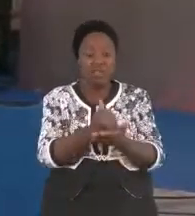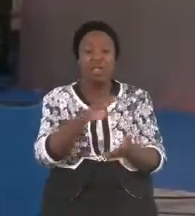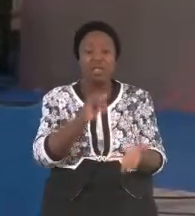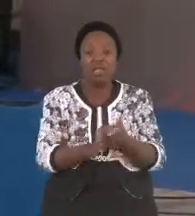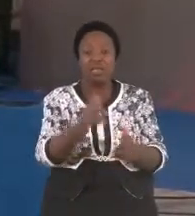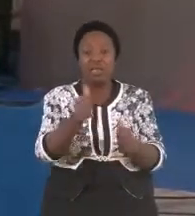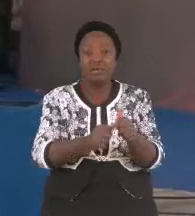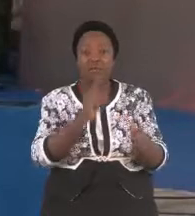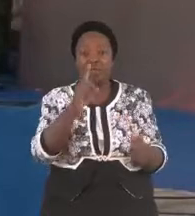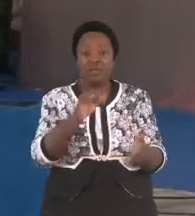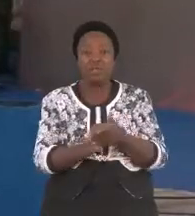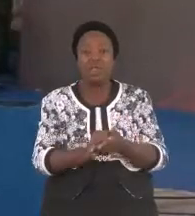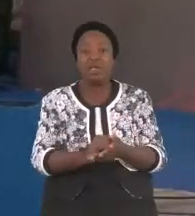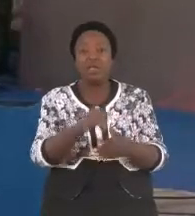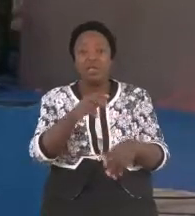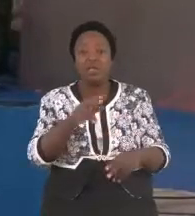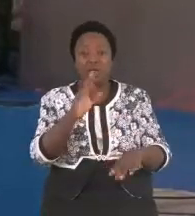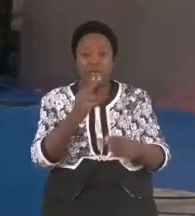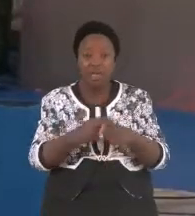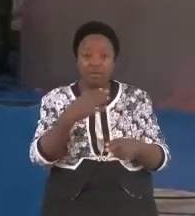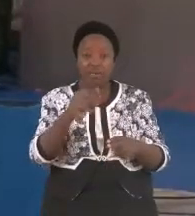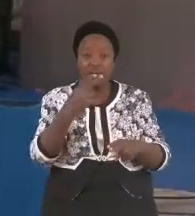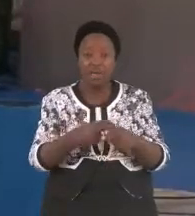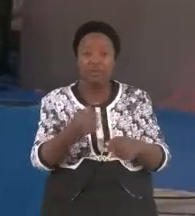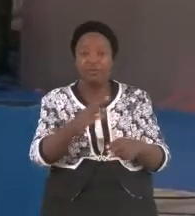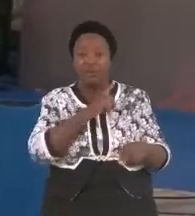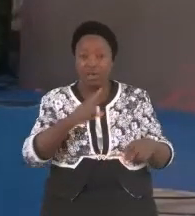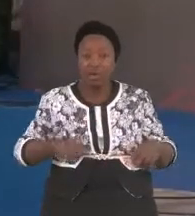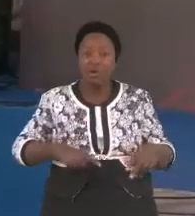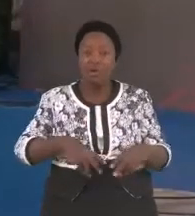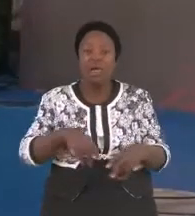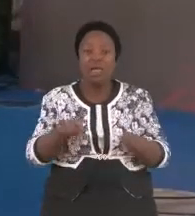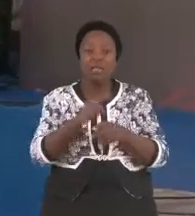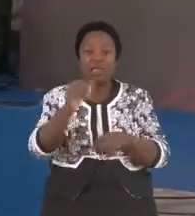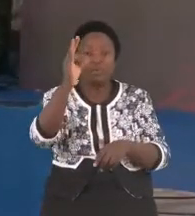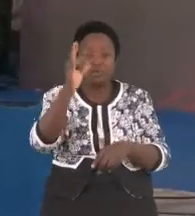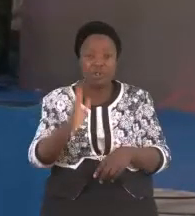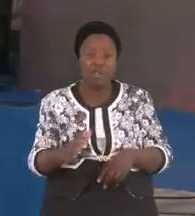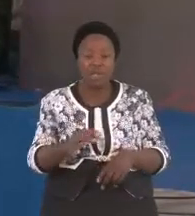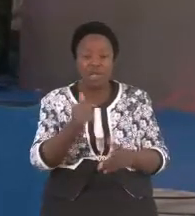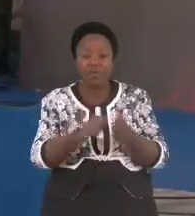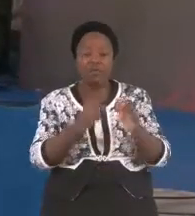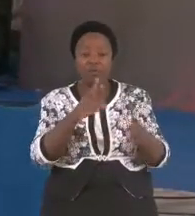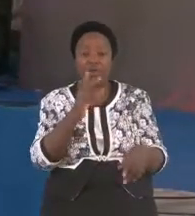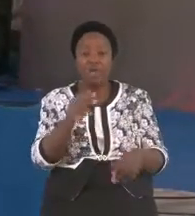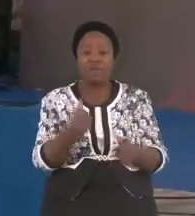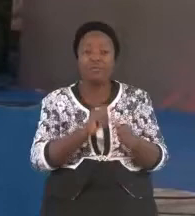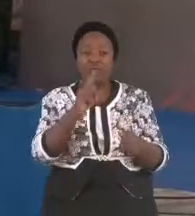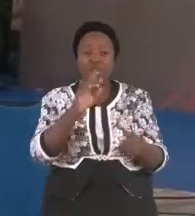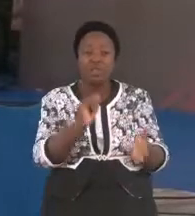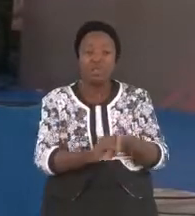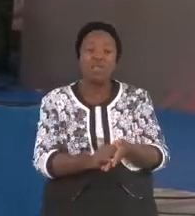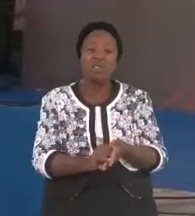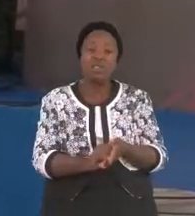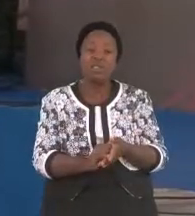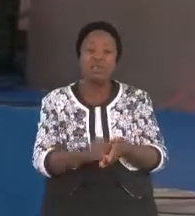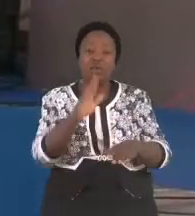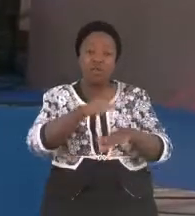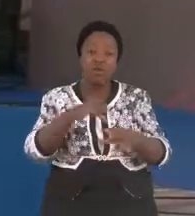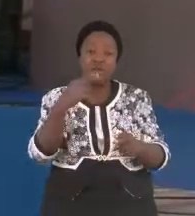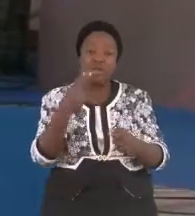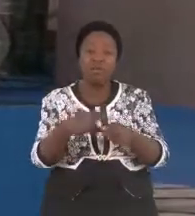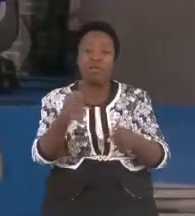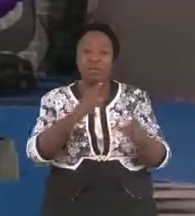the name of the Lord as a minister, everyone that names the name of the Lord as a member,